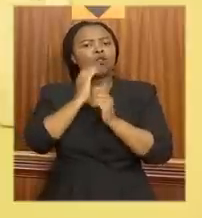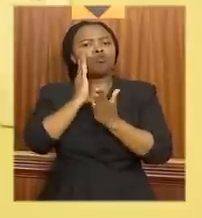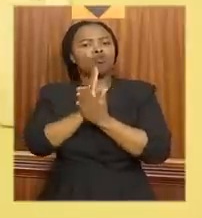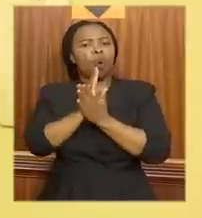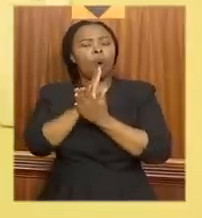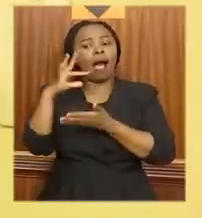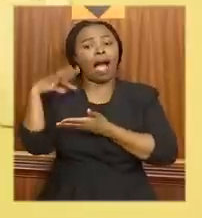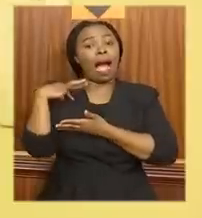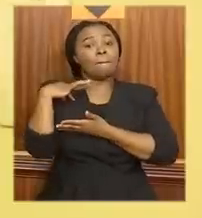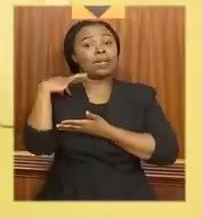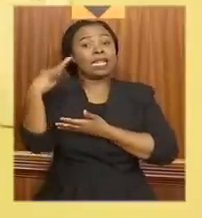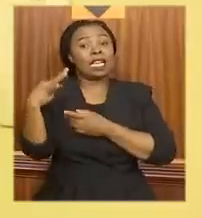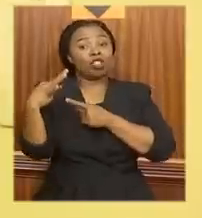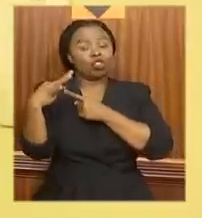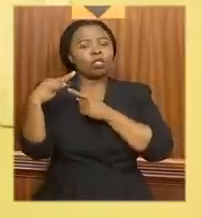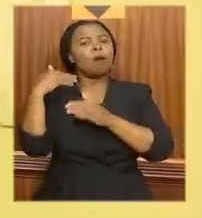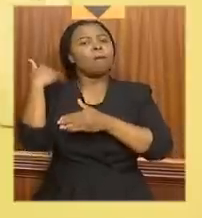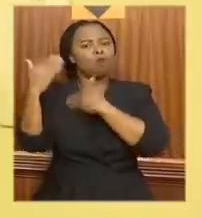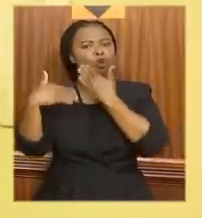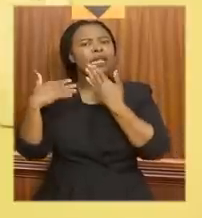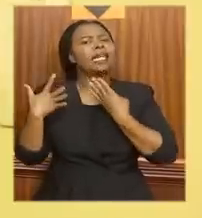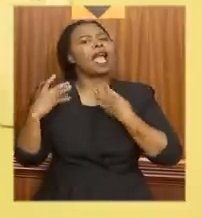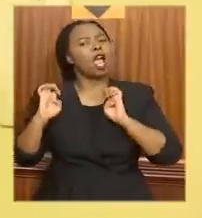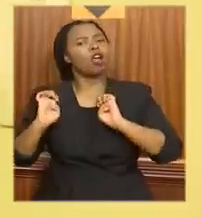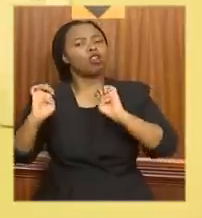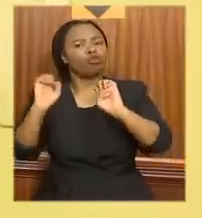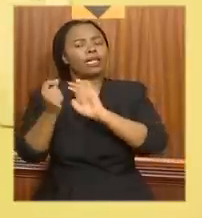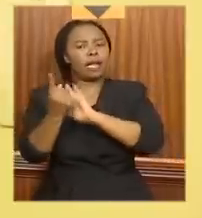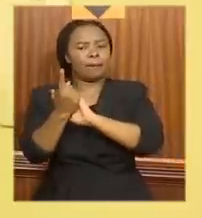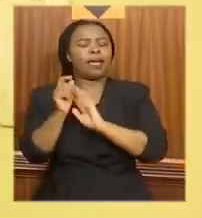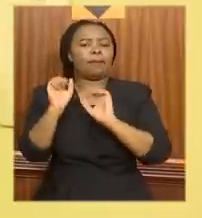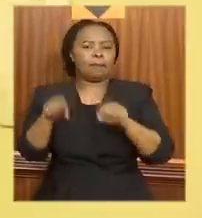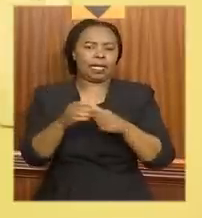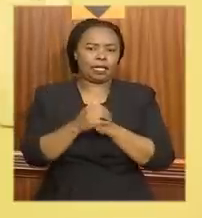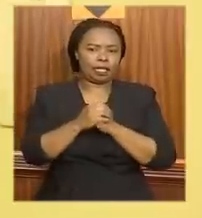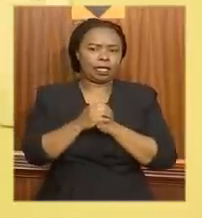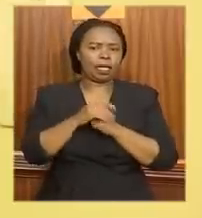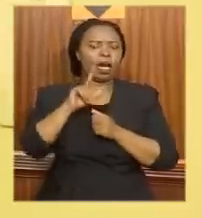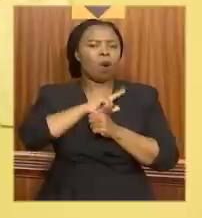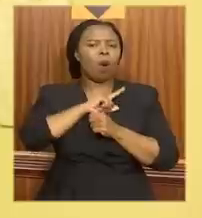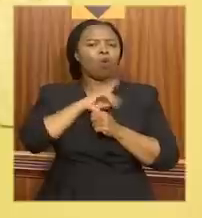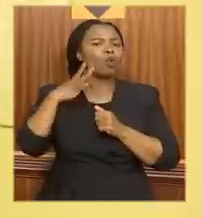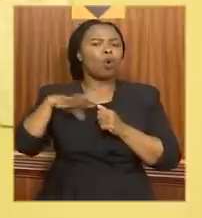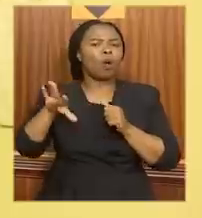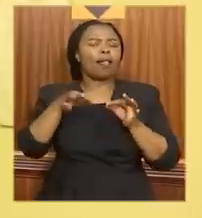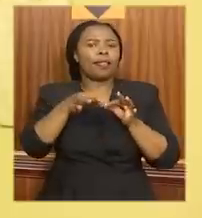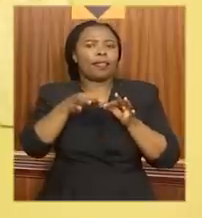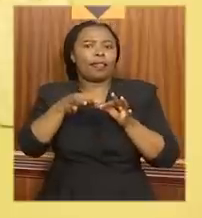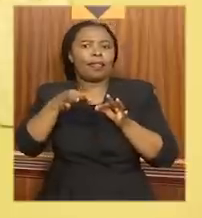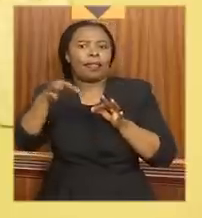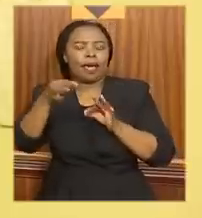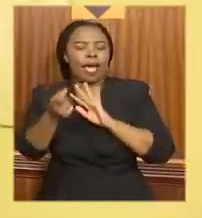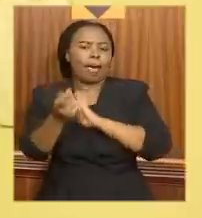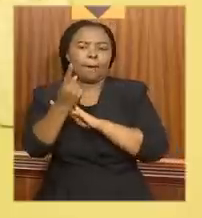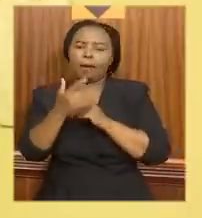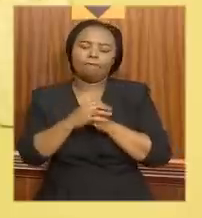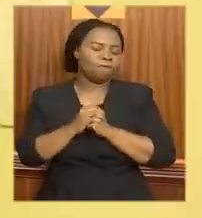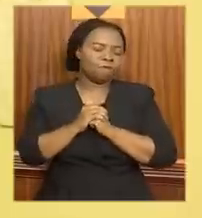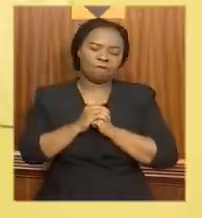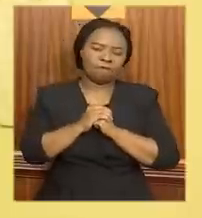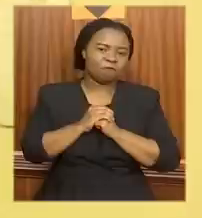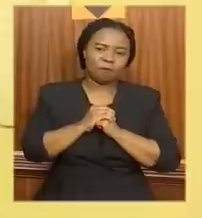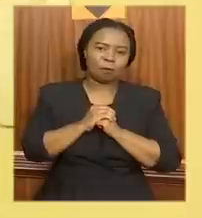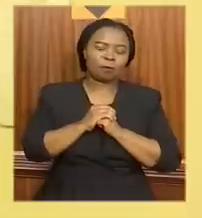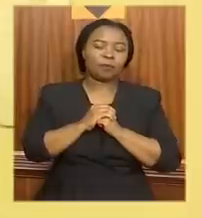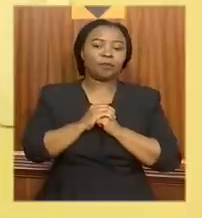applications on an urgent basis so that we do not have these elongated delays. These measures